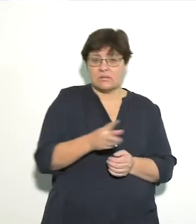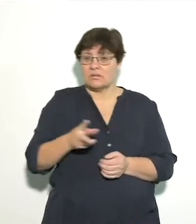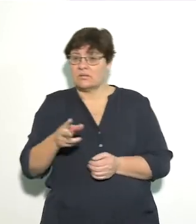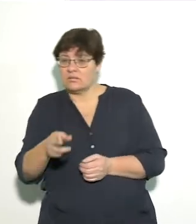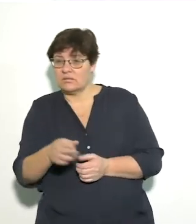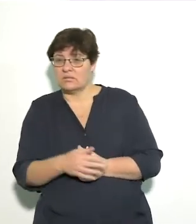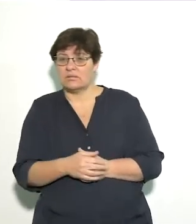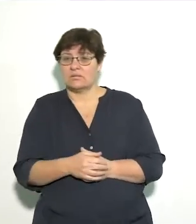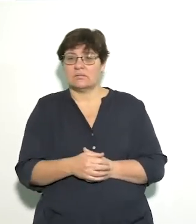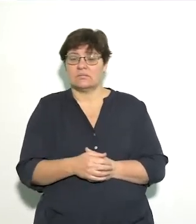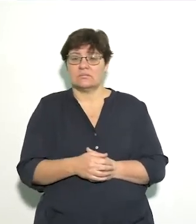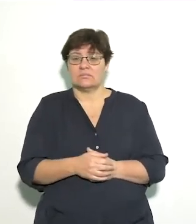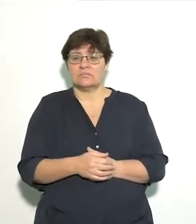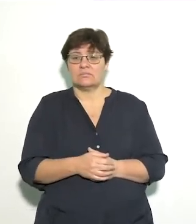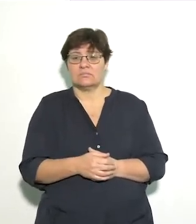One over here,